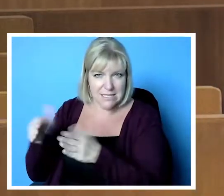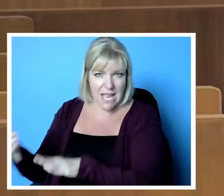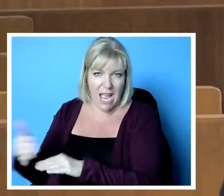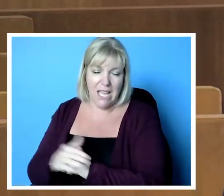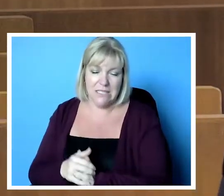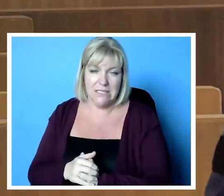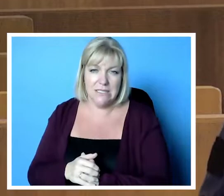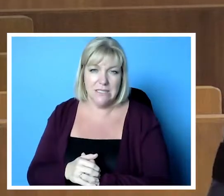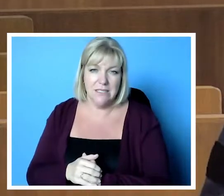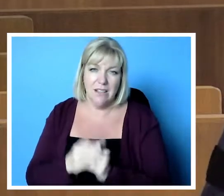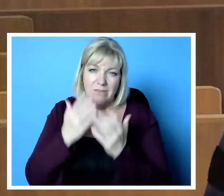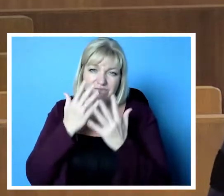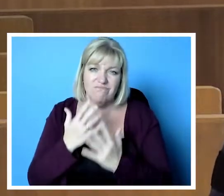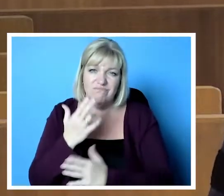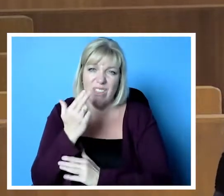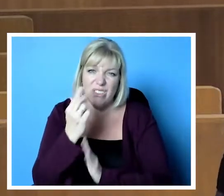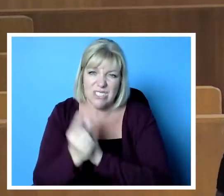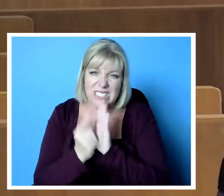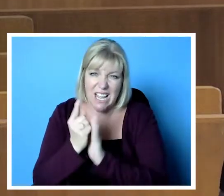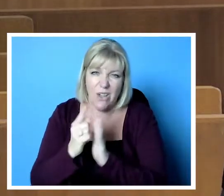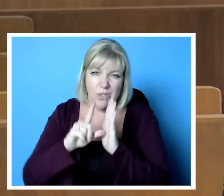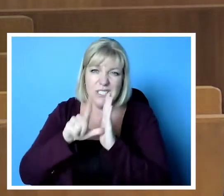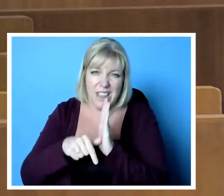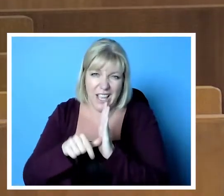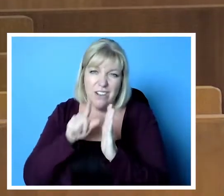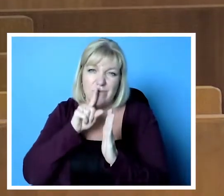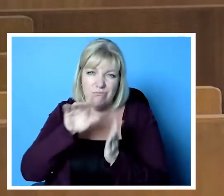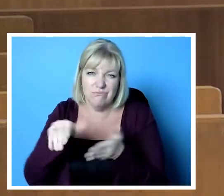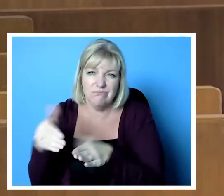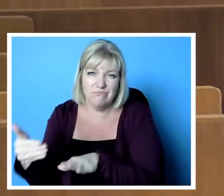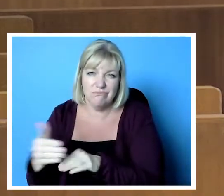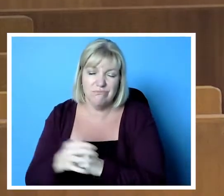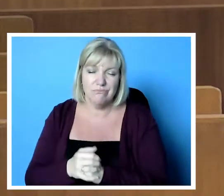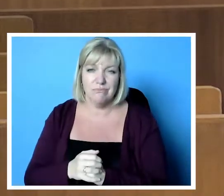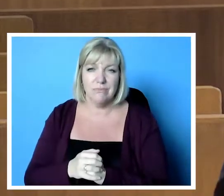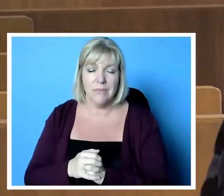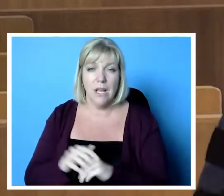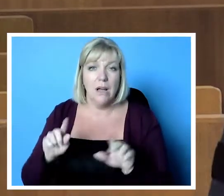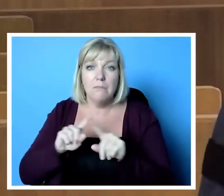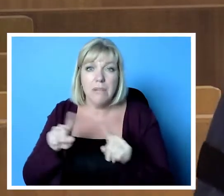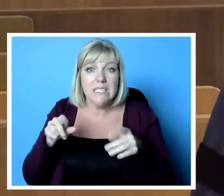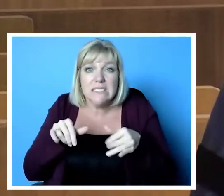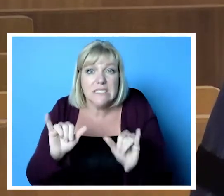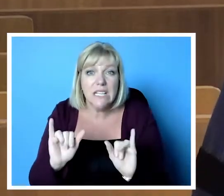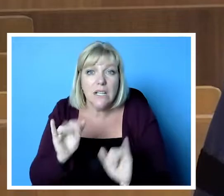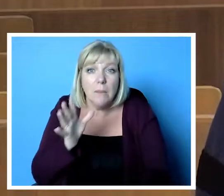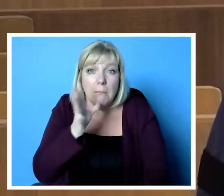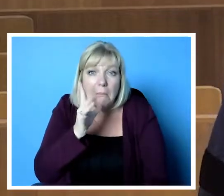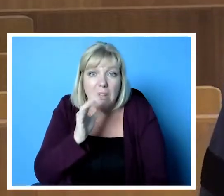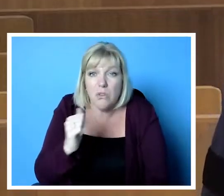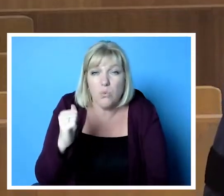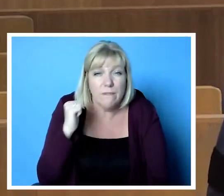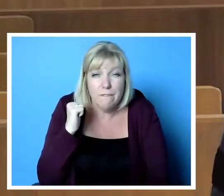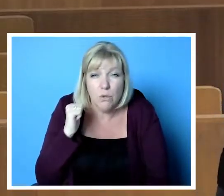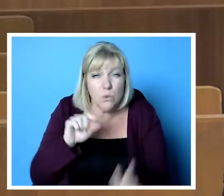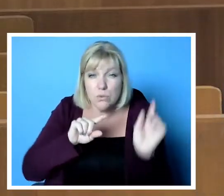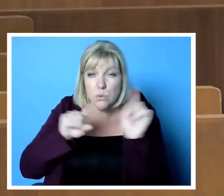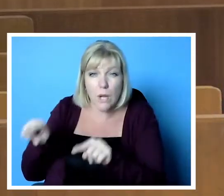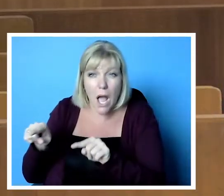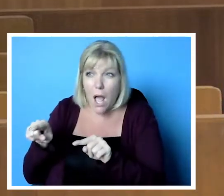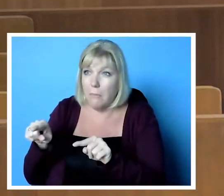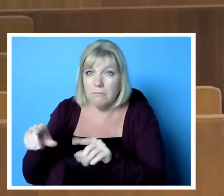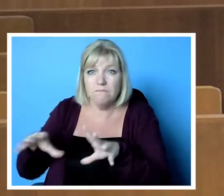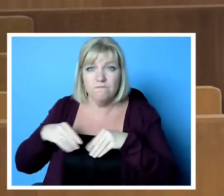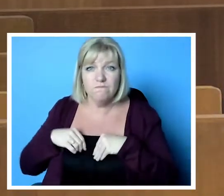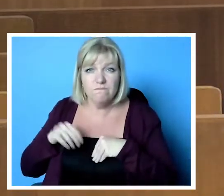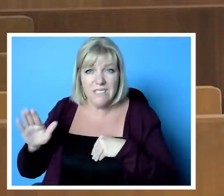which, as it turns out, is only 13 hours later. But even then, his mother refuses to come and claim his body.